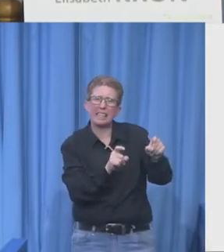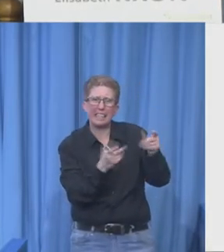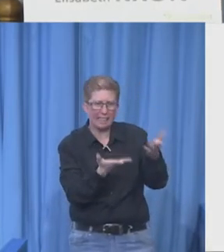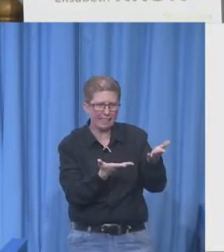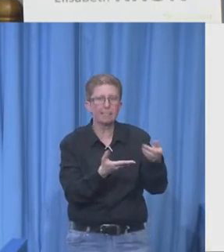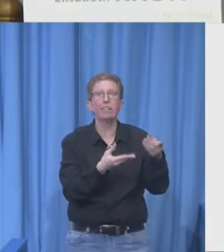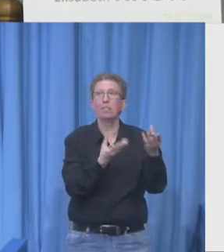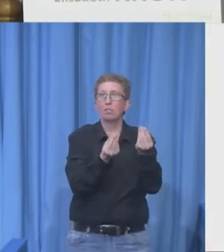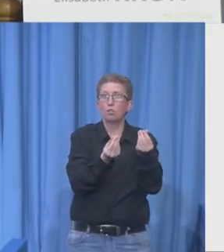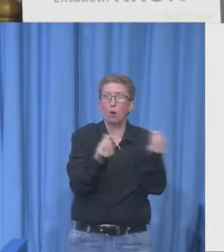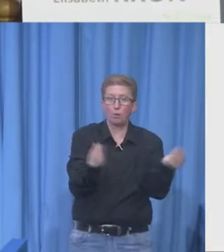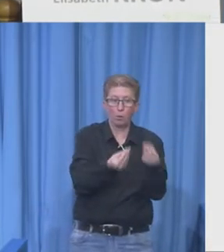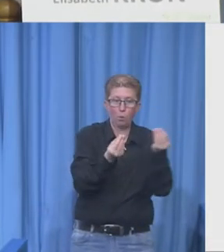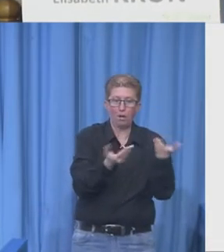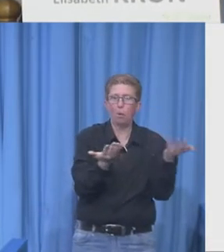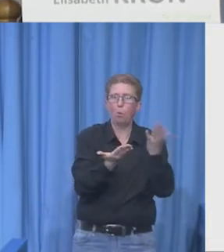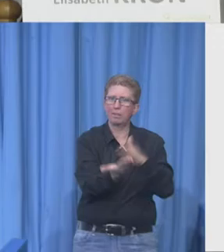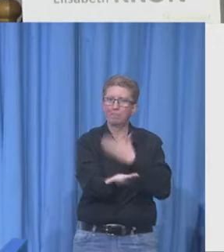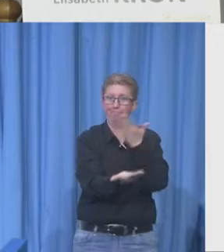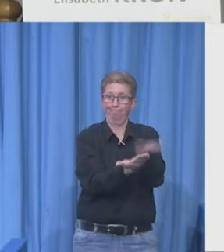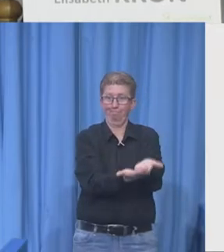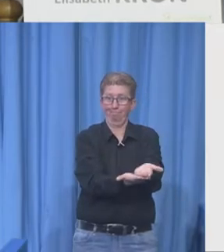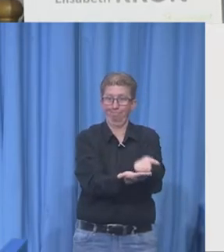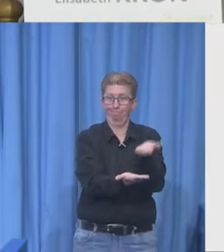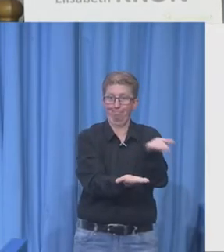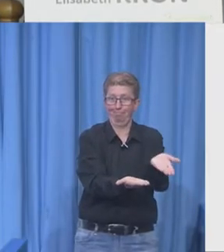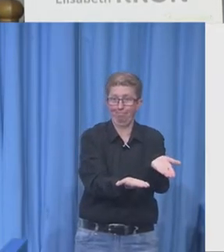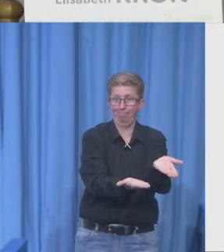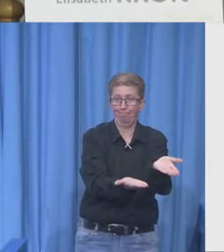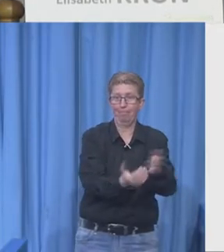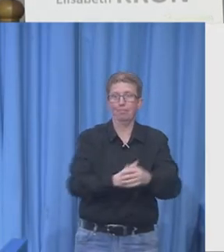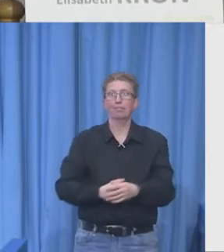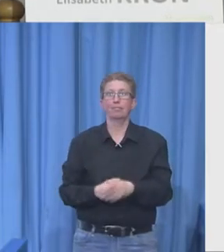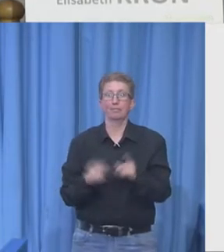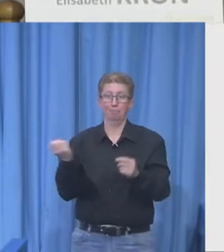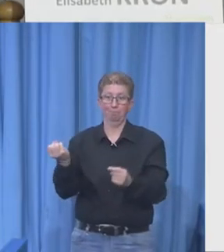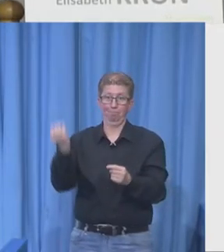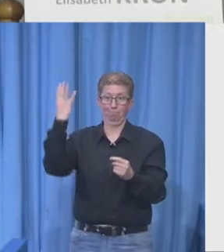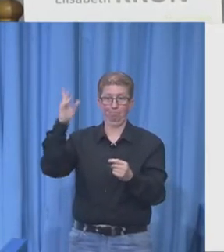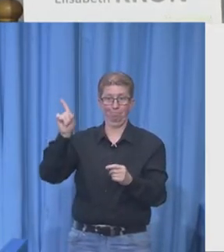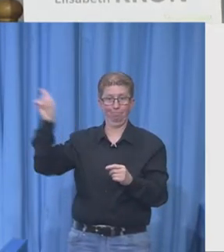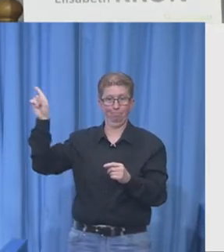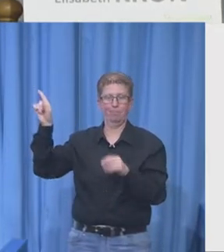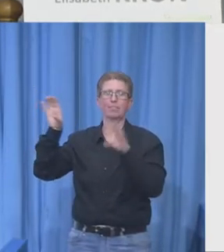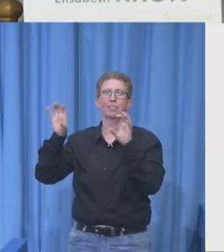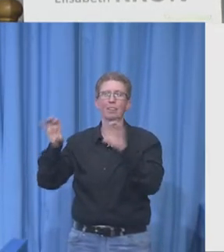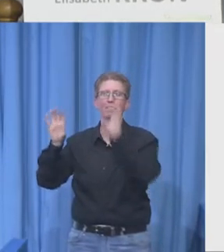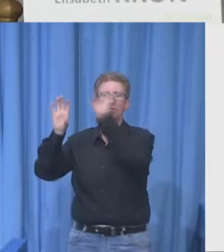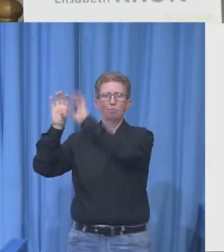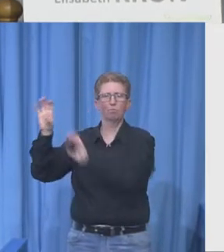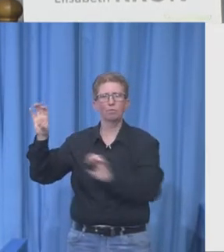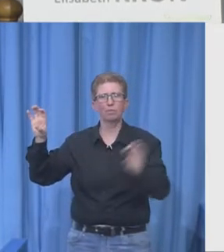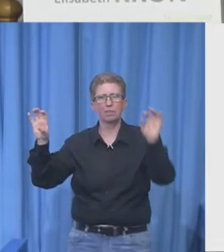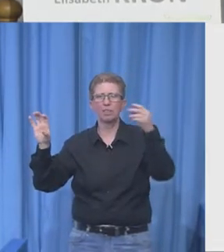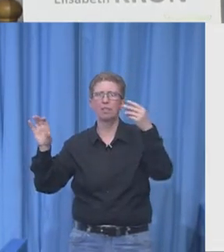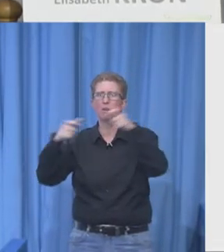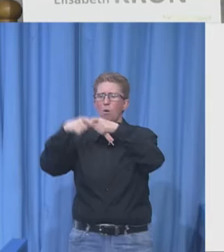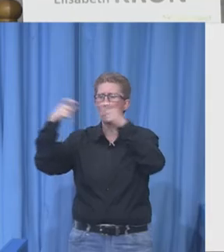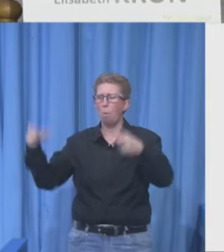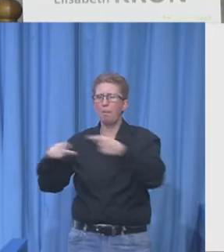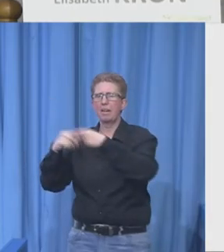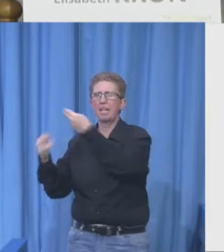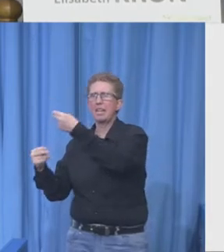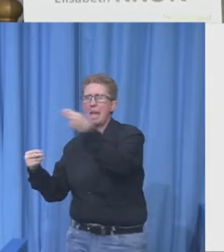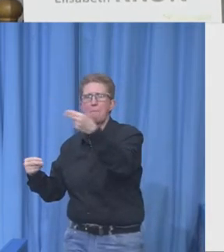What works? Here you see the companies we are working with. Some hired one person, and after a time, the second